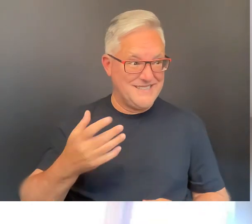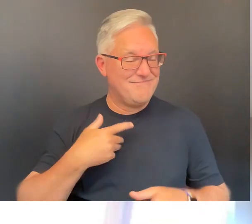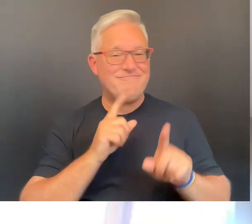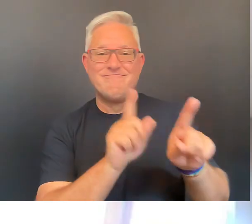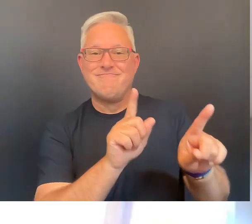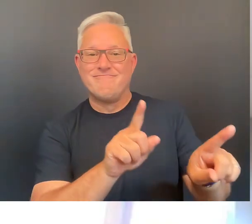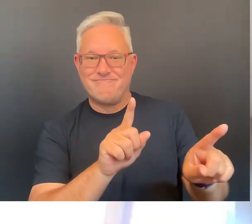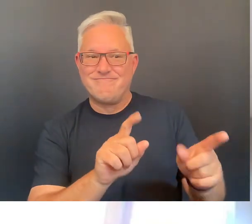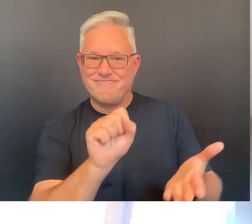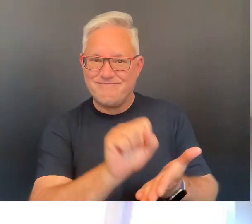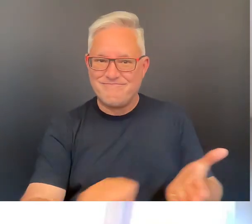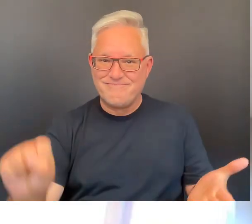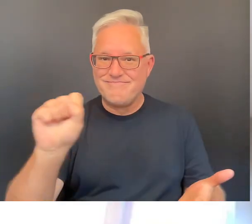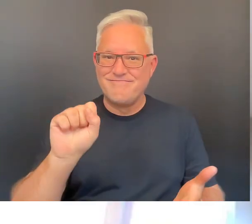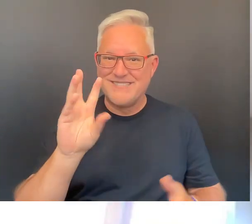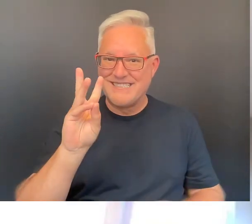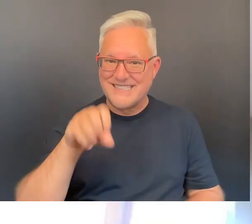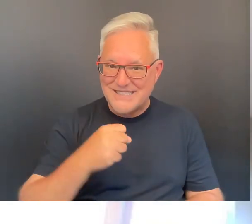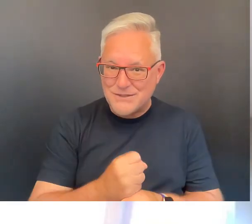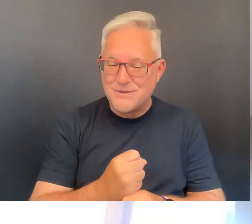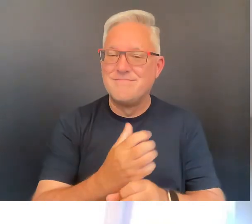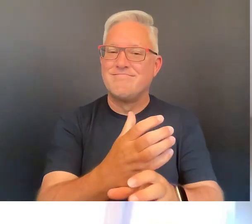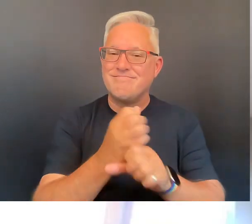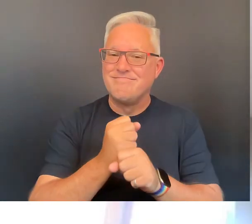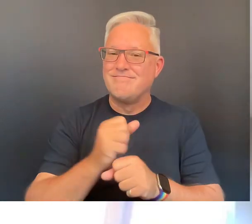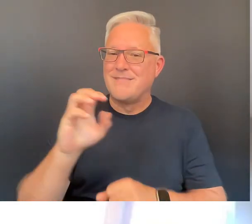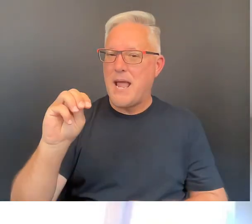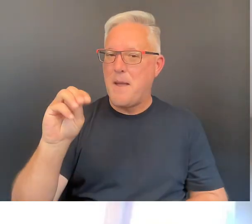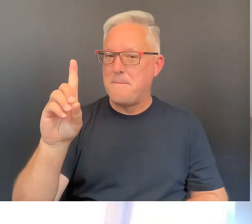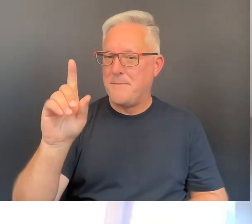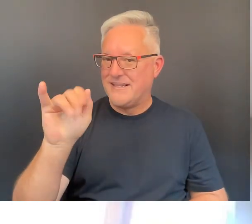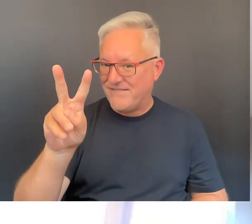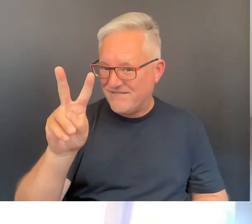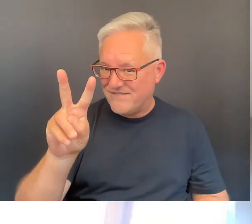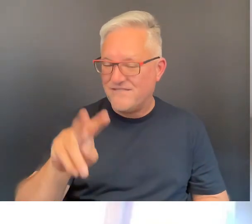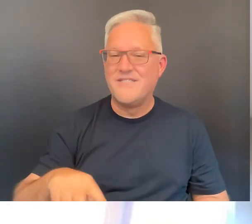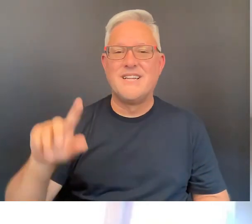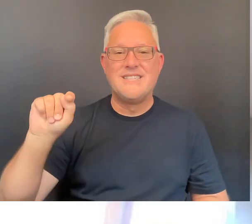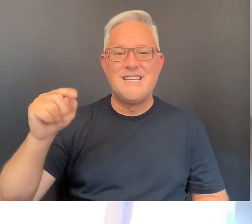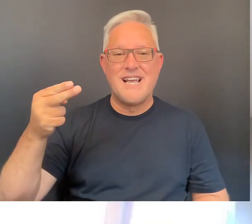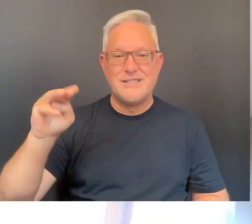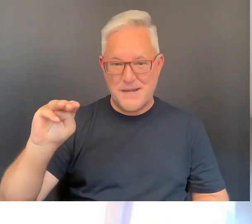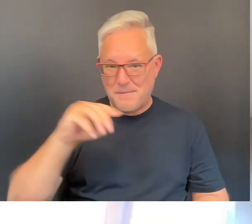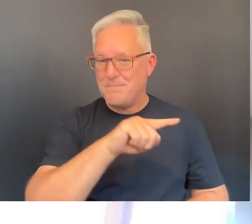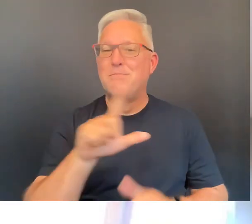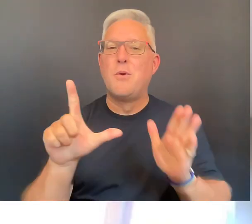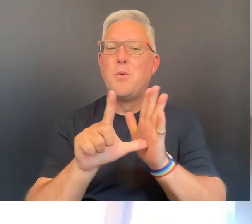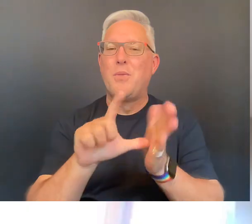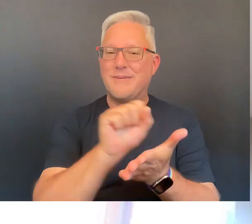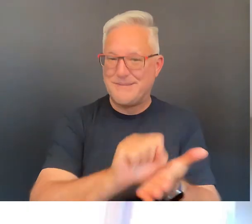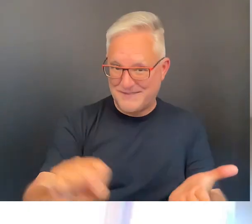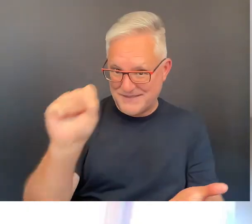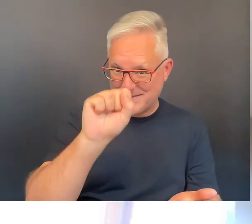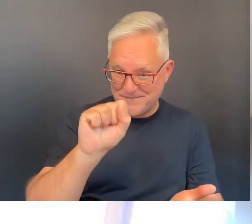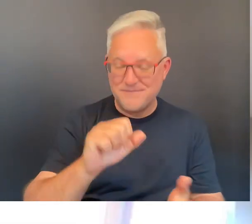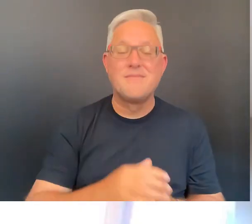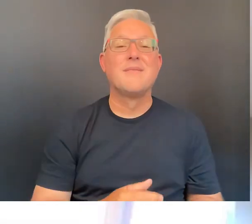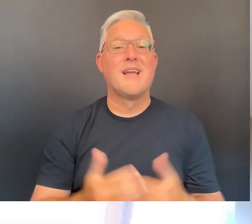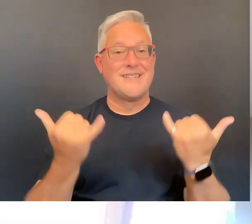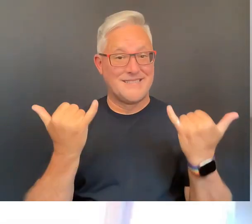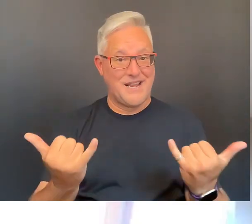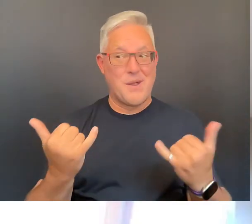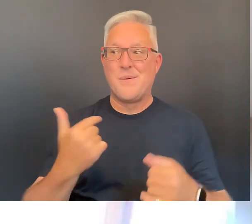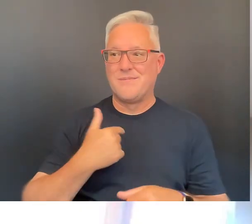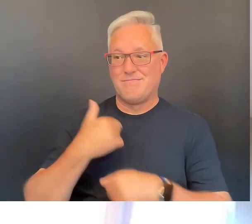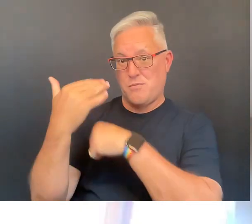for 6 years, got my MDiv, my THM at Luther Seminary, and now I have a